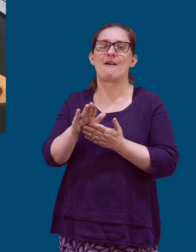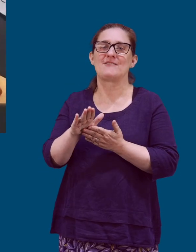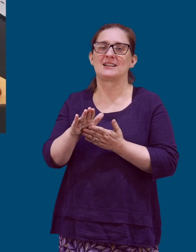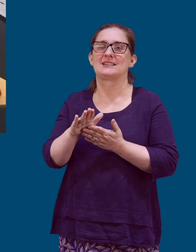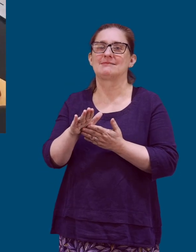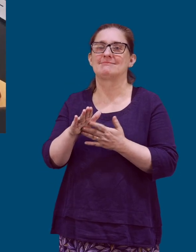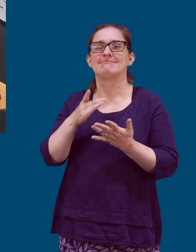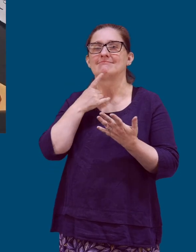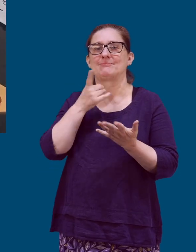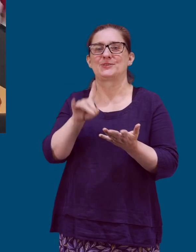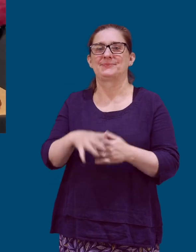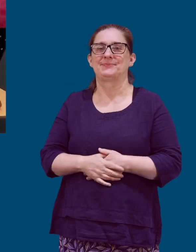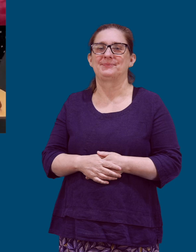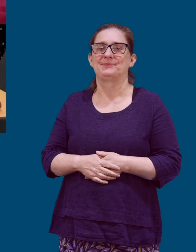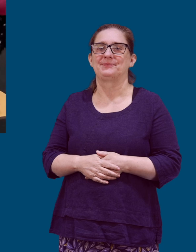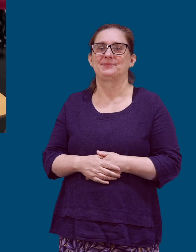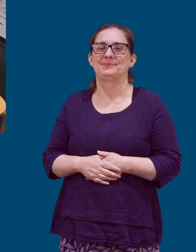contribution and reads as follows.